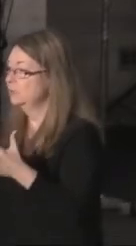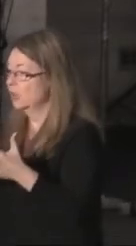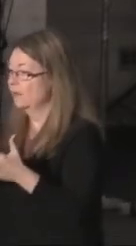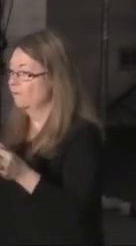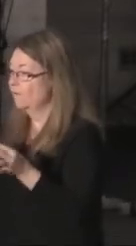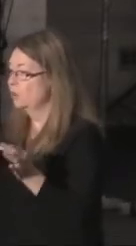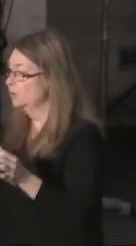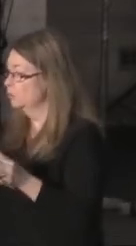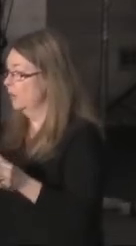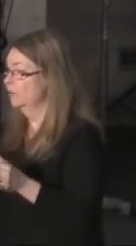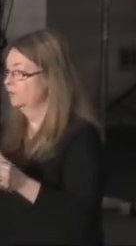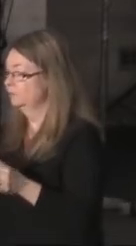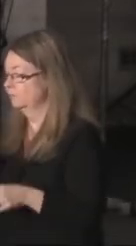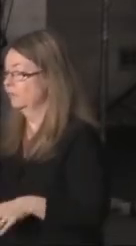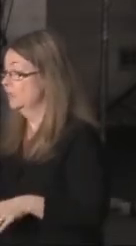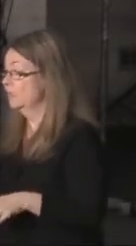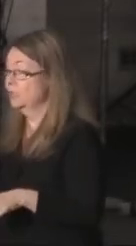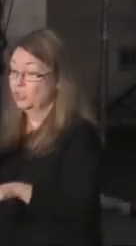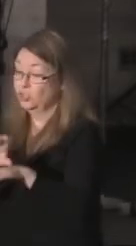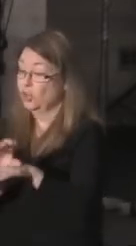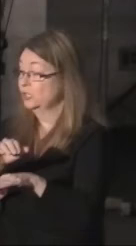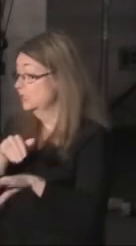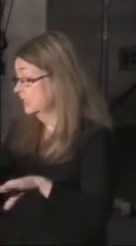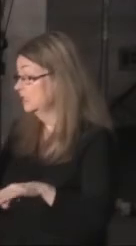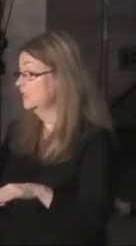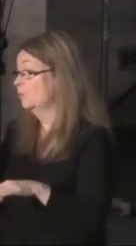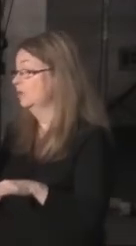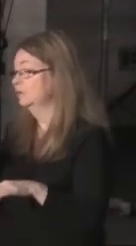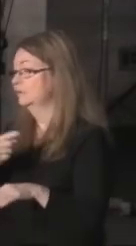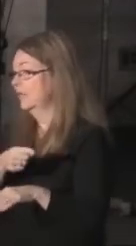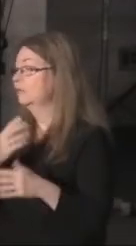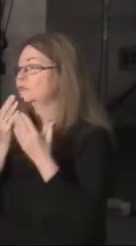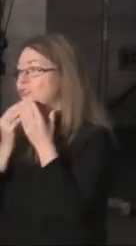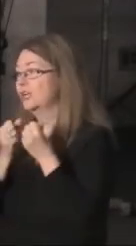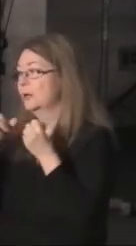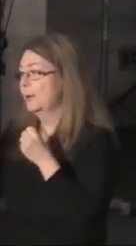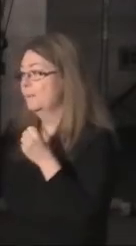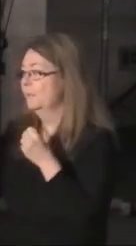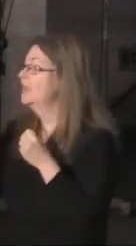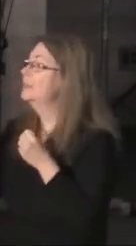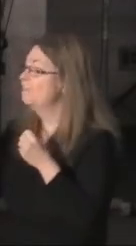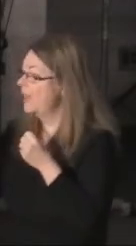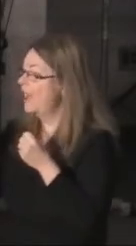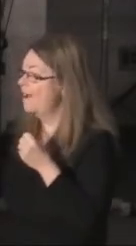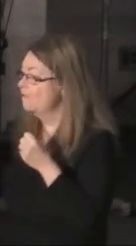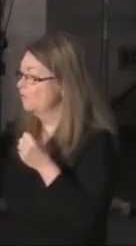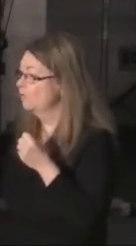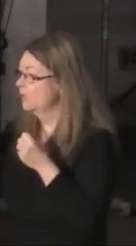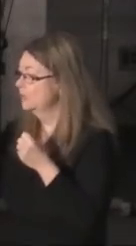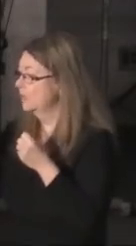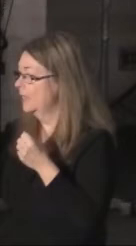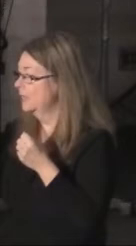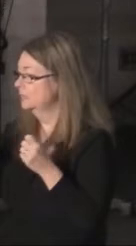in verse 12. Now, the church of Philippi sent somebody that was very near and dear to them. Epaphroditus is the name. And this person was able to